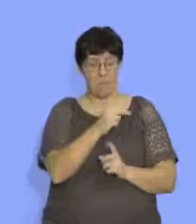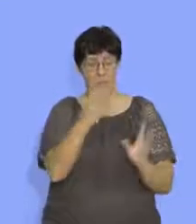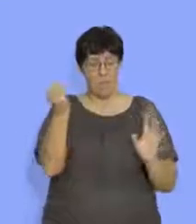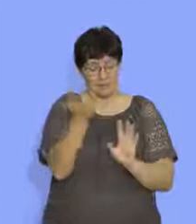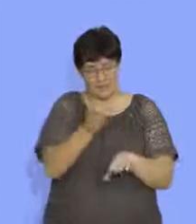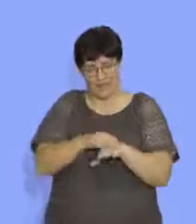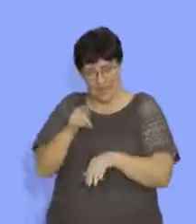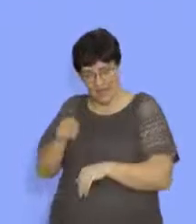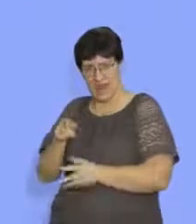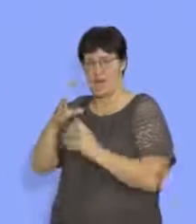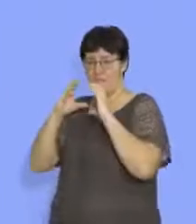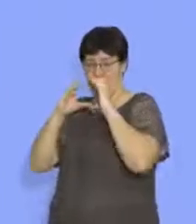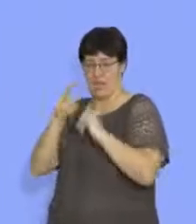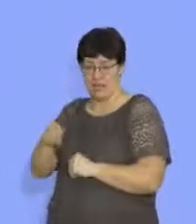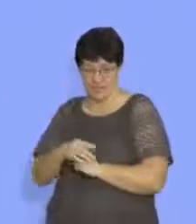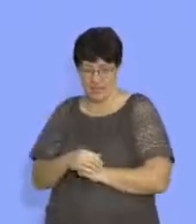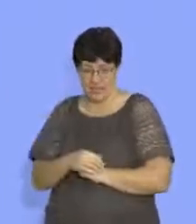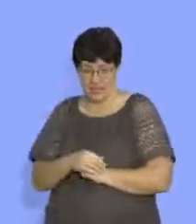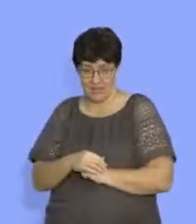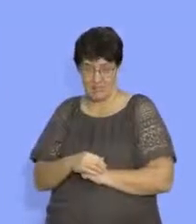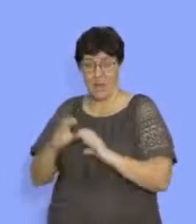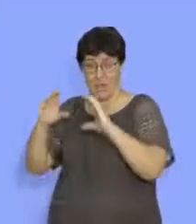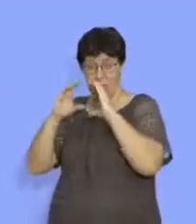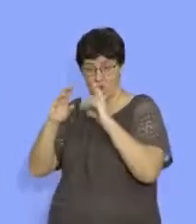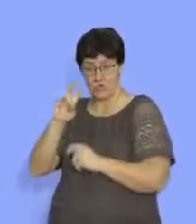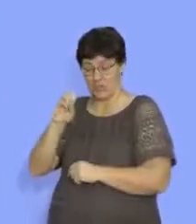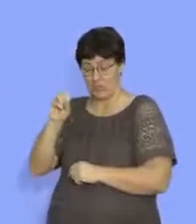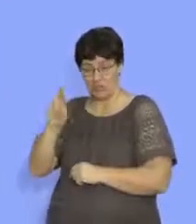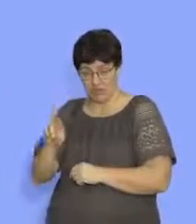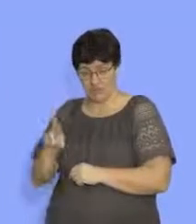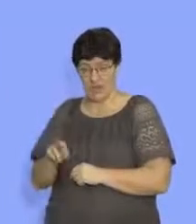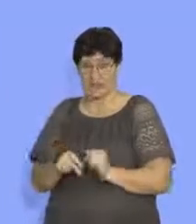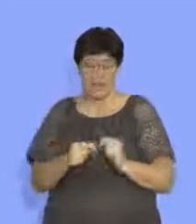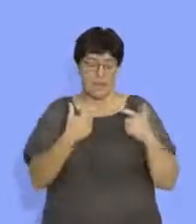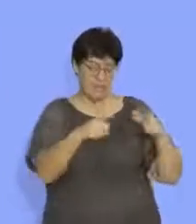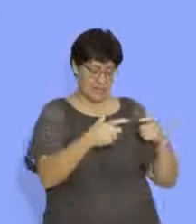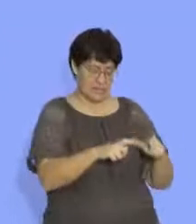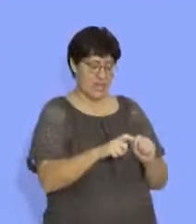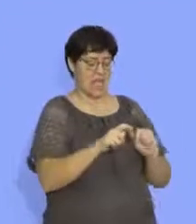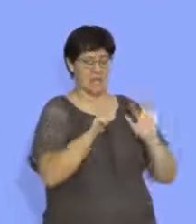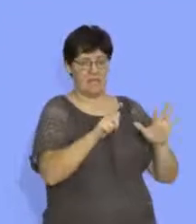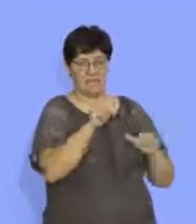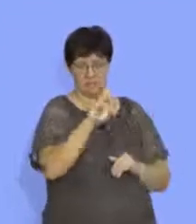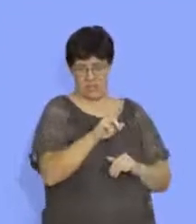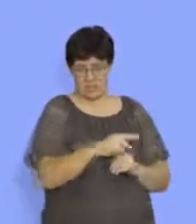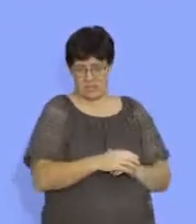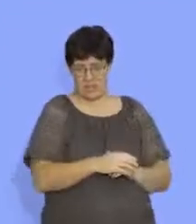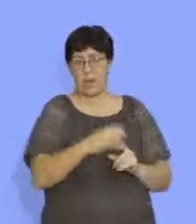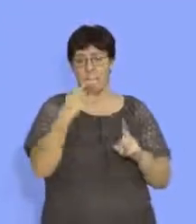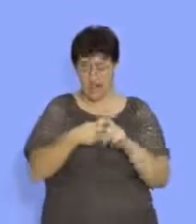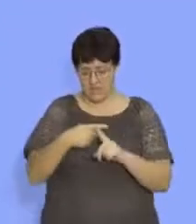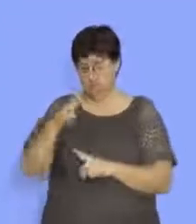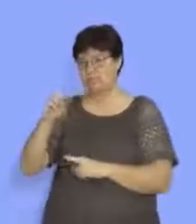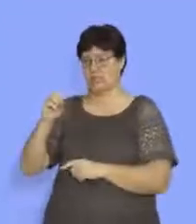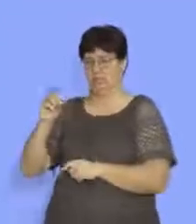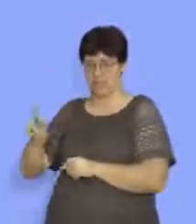a burger, right? So it means if a burger is 20 rands, then a pizza will be 7 rands